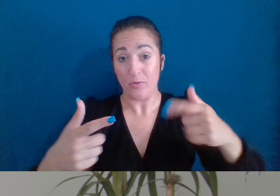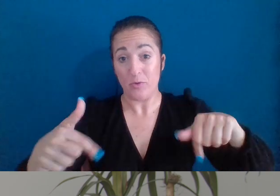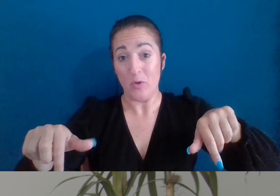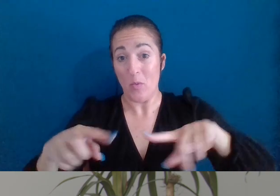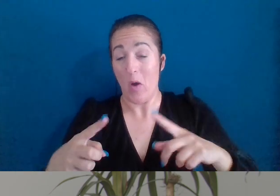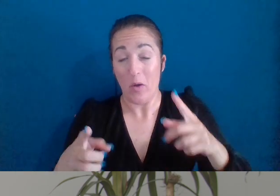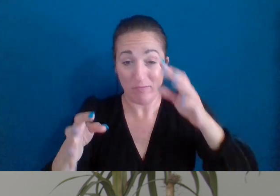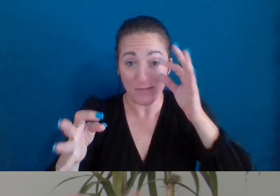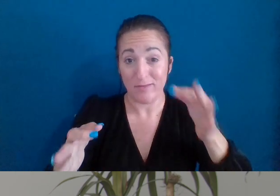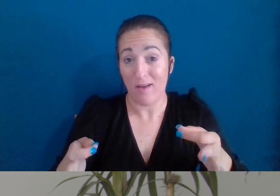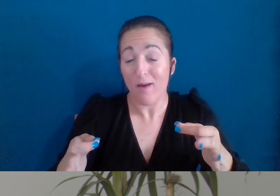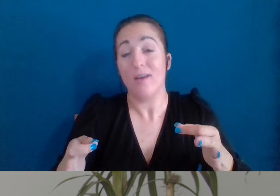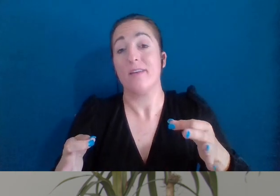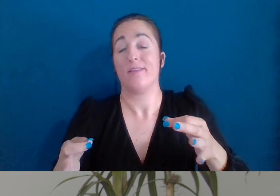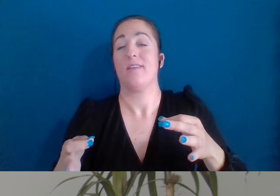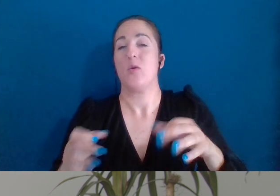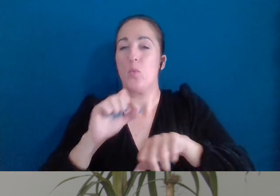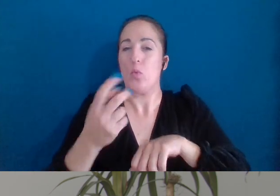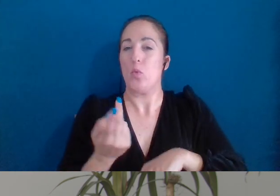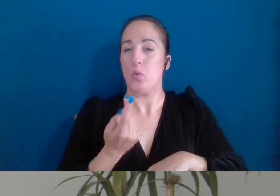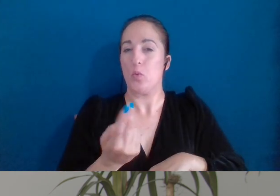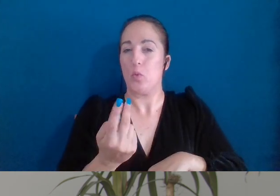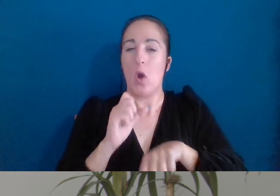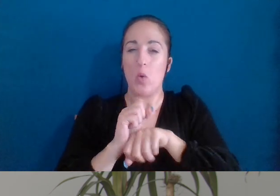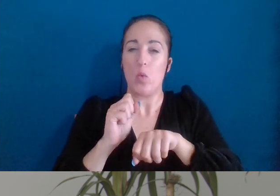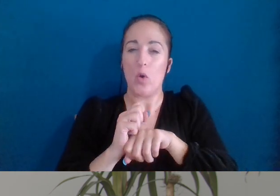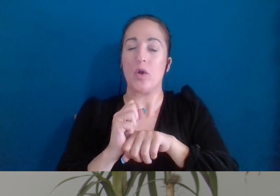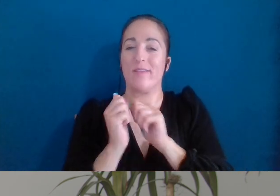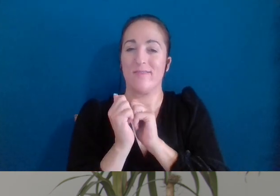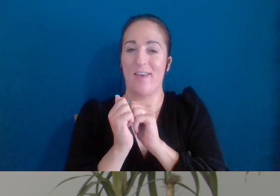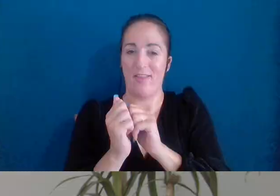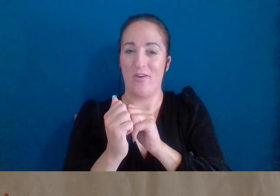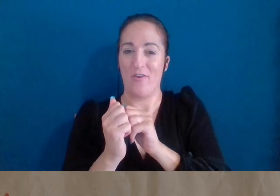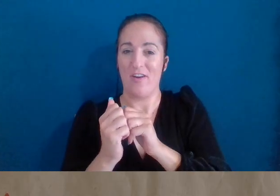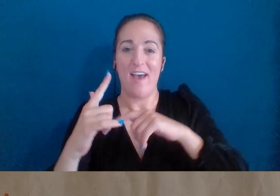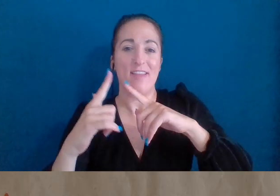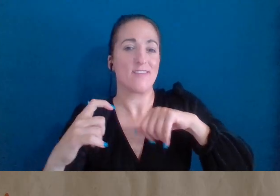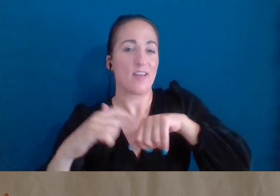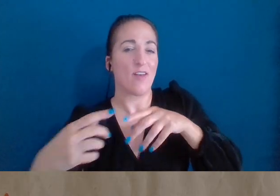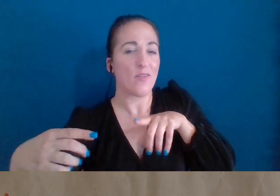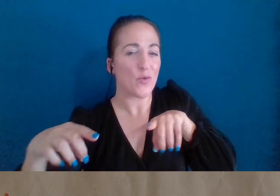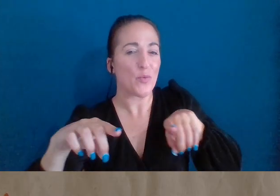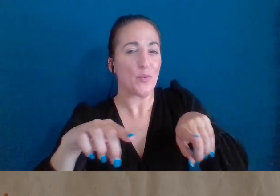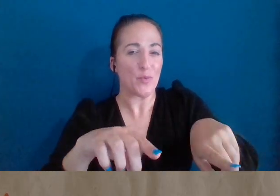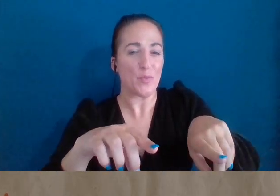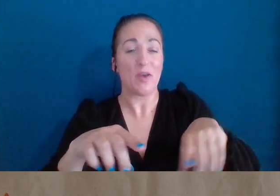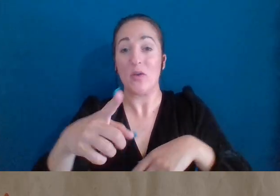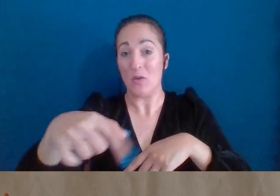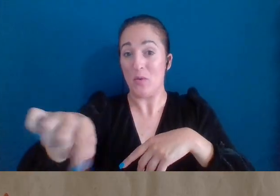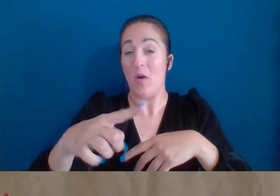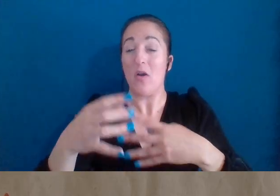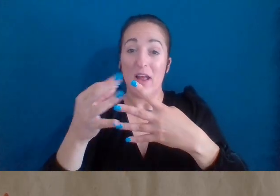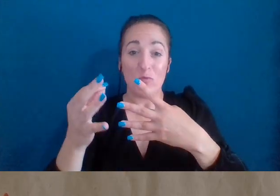So you're kind of like collaborating with me. We're making artwork together. And you get to have